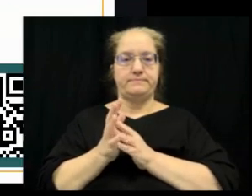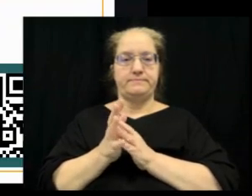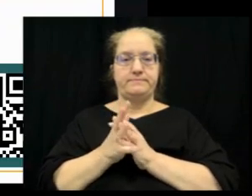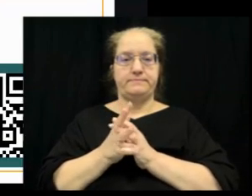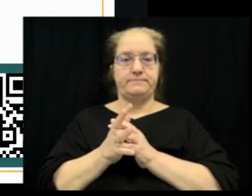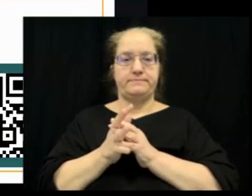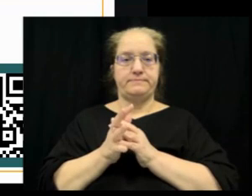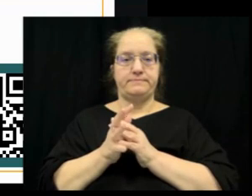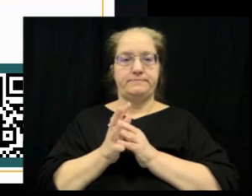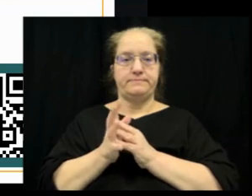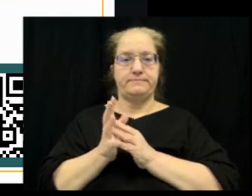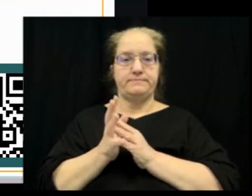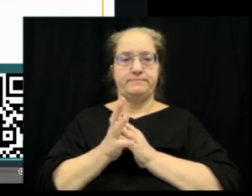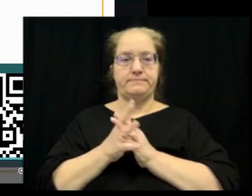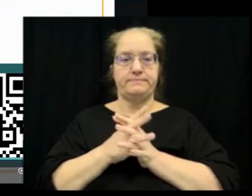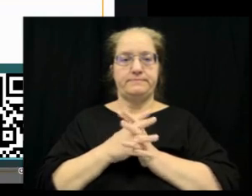Okay.